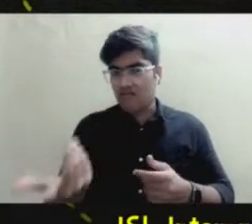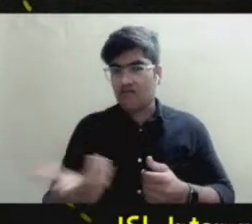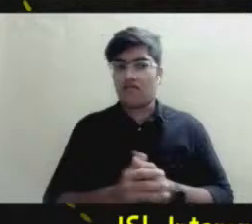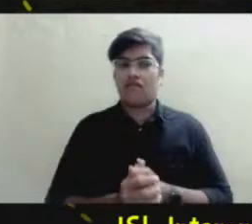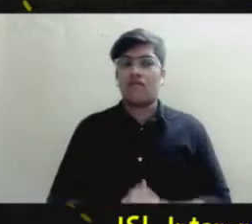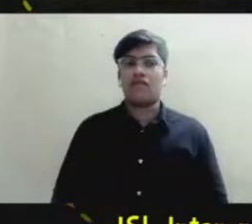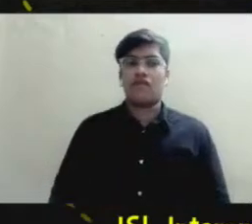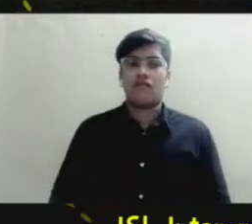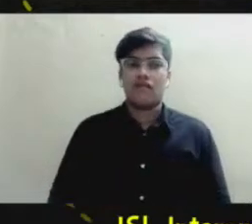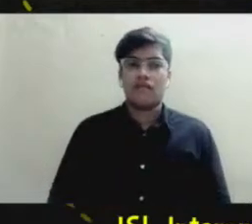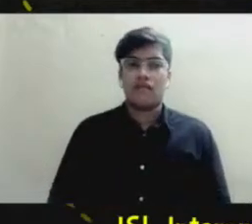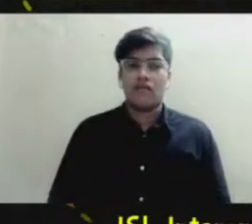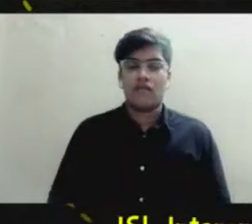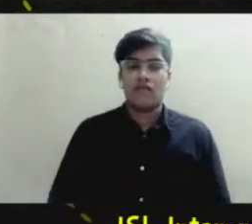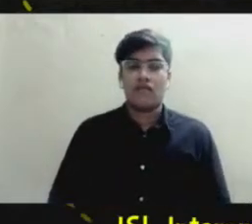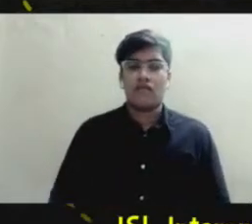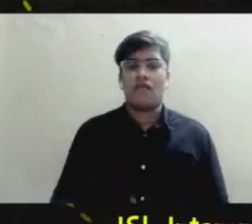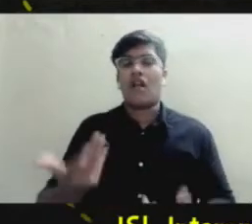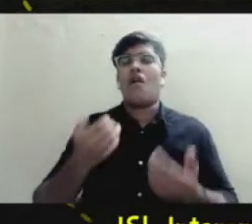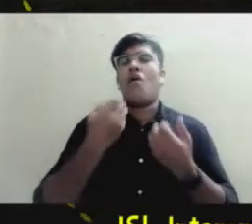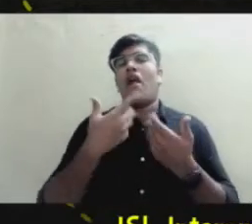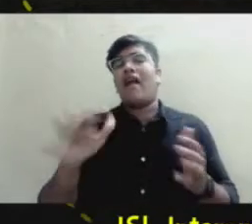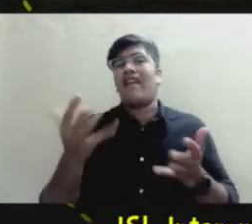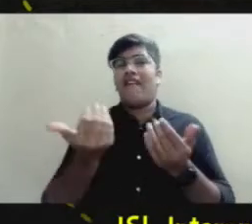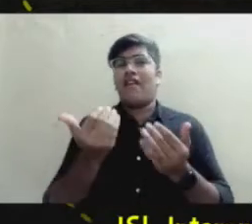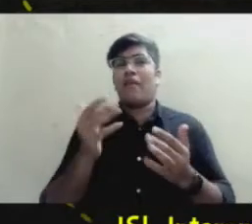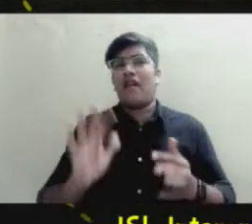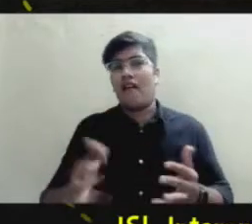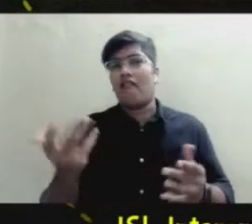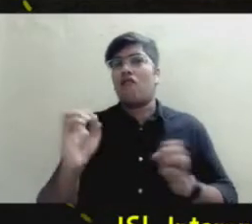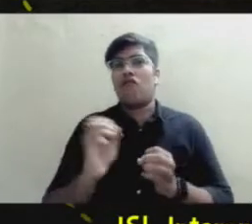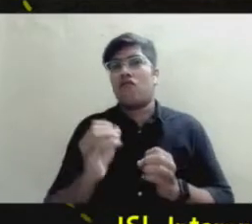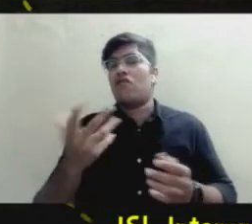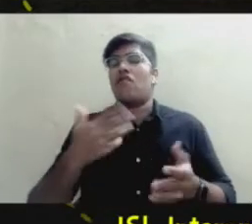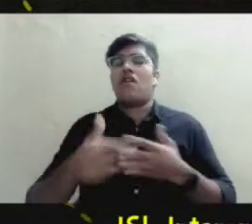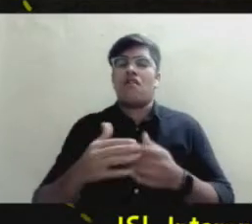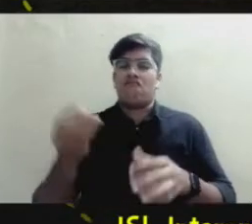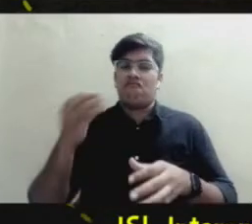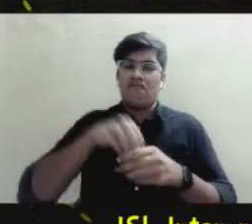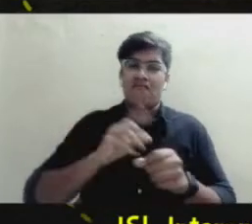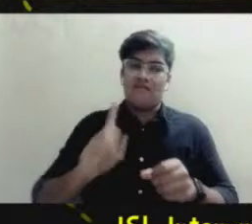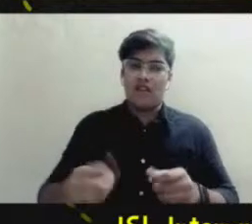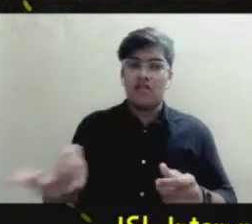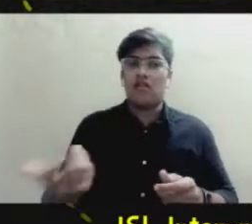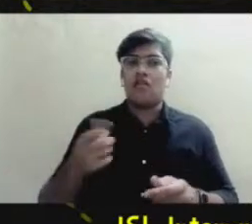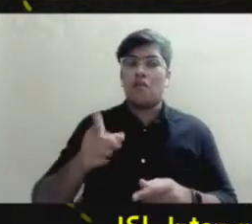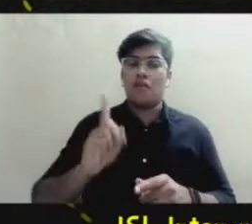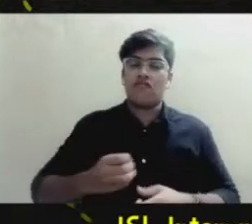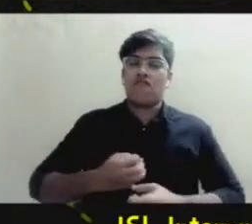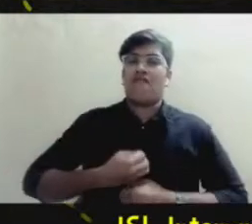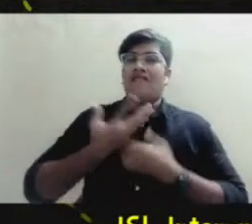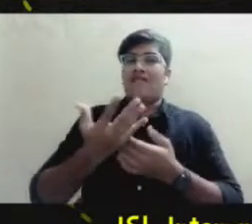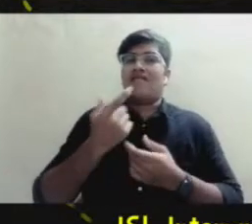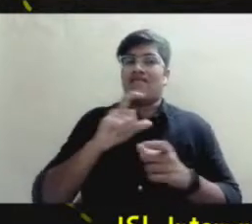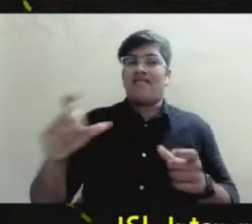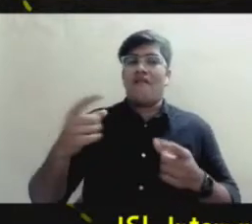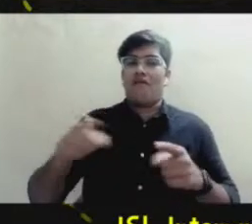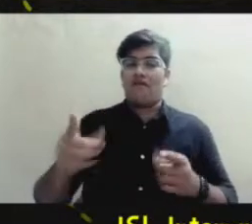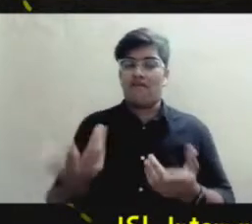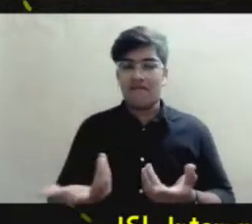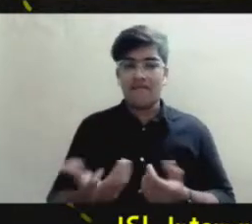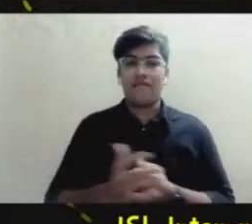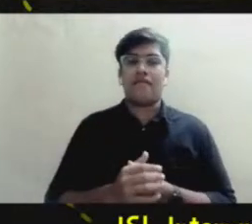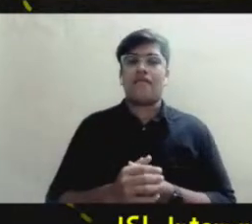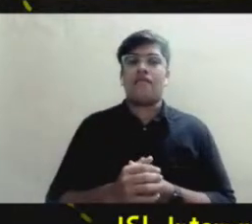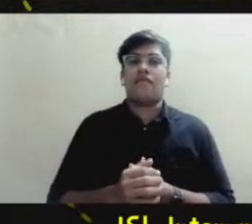pre-existing whatever is available for us has to be more passionate in expressing themselves so that people can understand this is what I am, right?